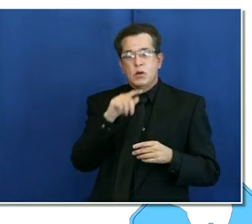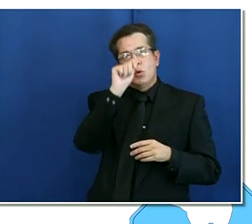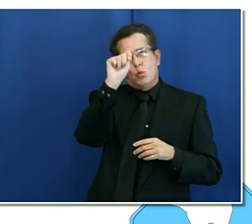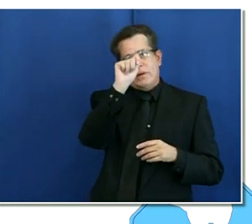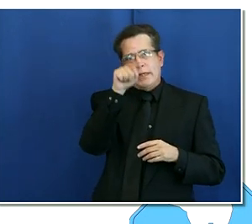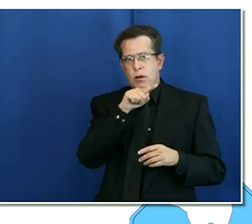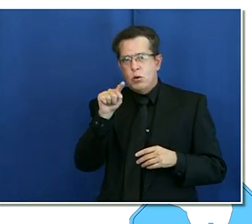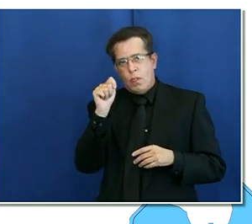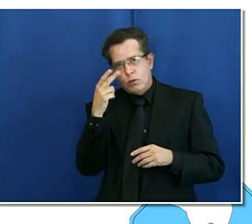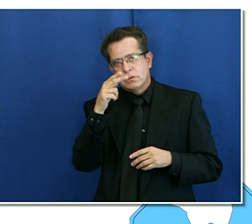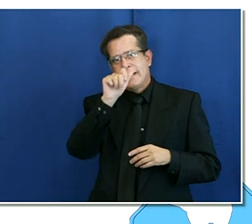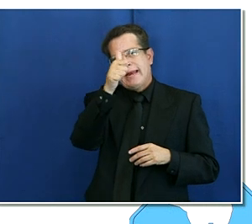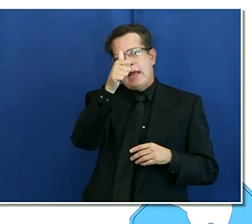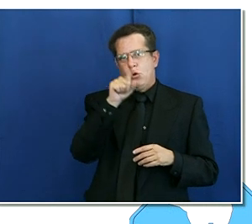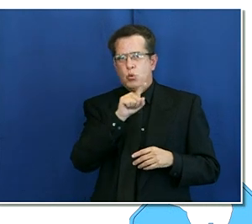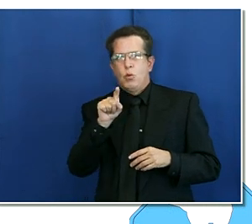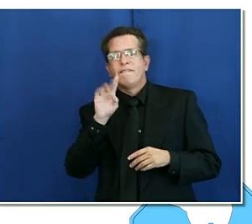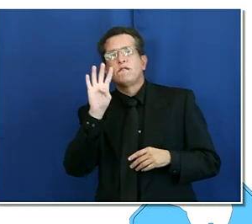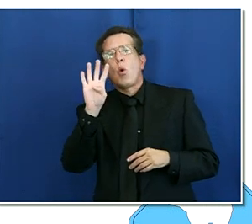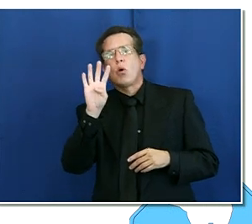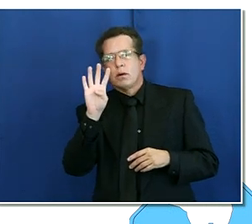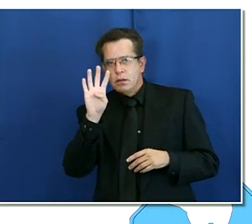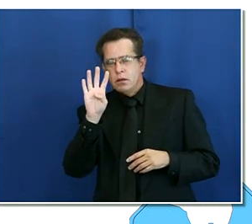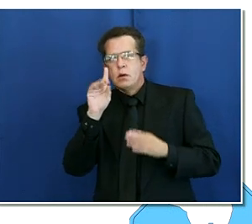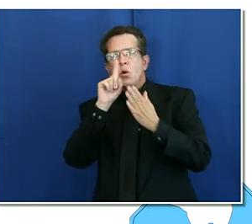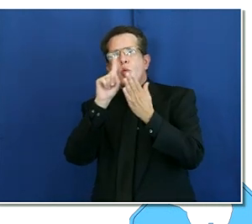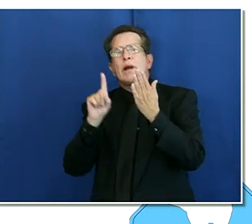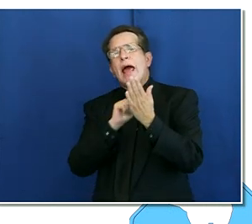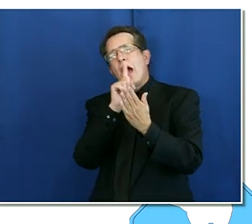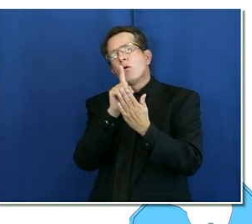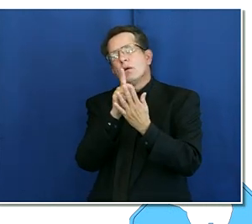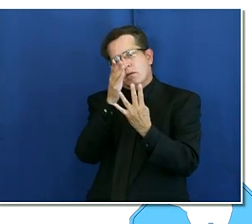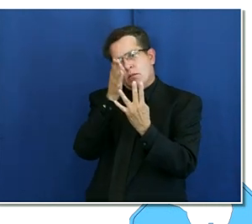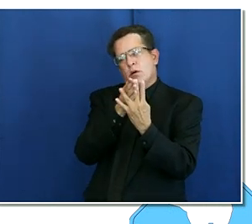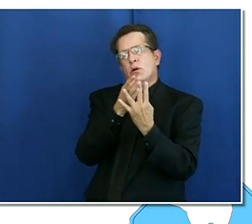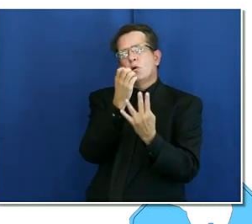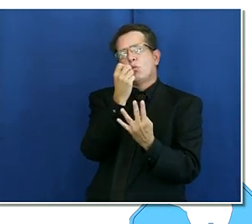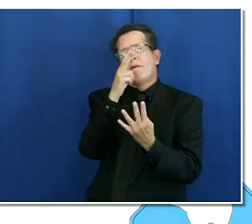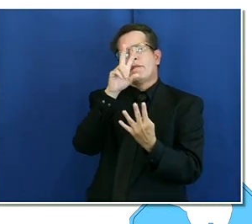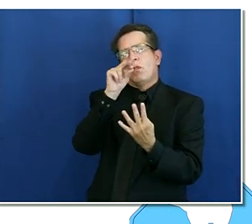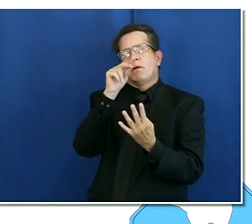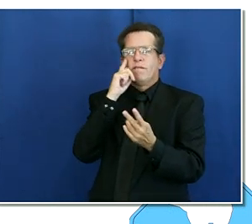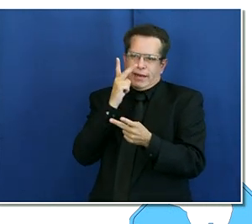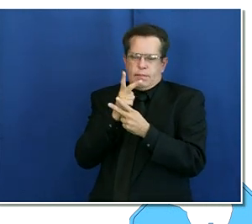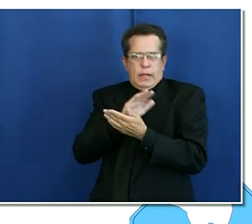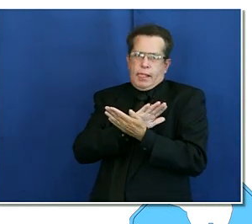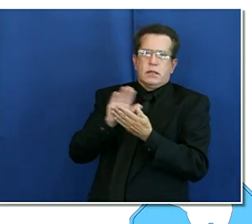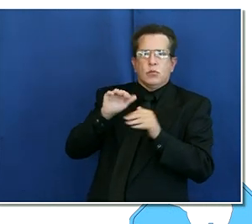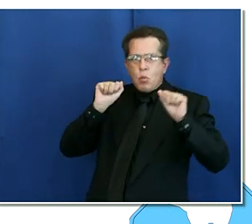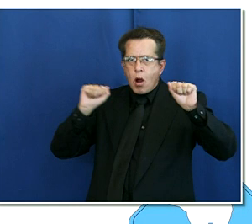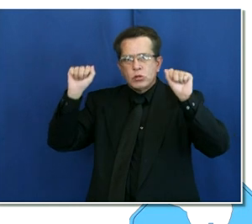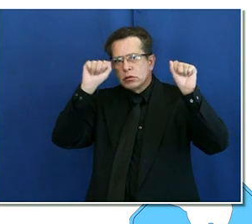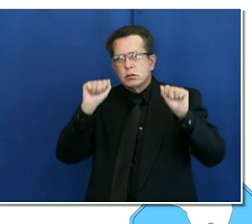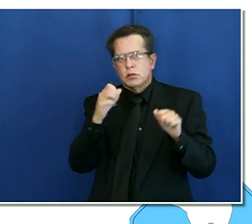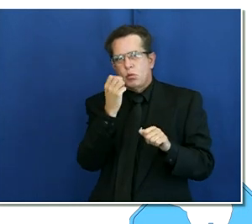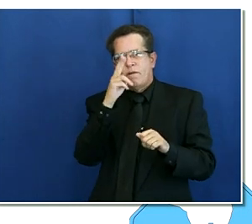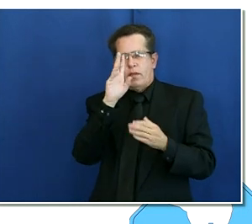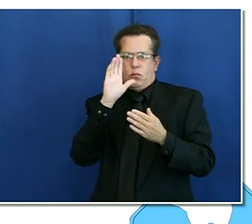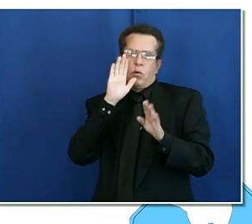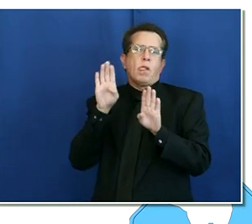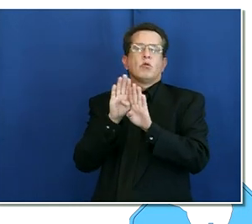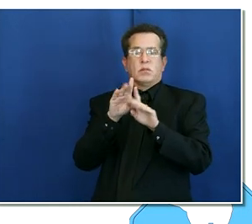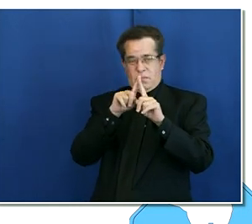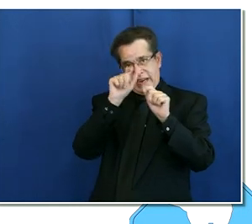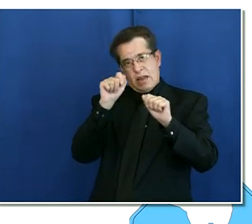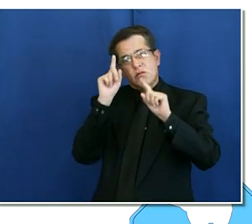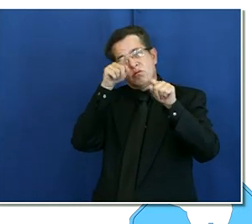Thursday from 10 a.m. to 4 p.m. With a 1-hour break in service at 12:30 for sanitation of equipment. When you go to the library, you'll be able to use the